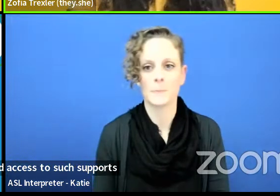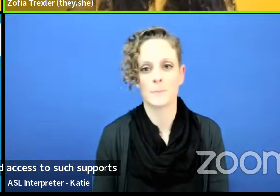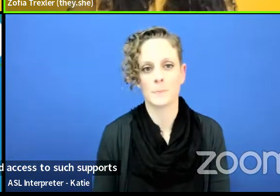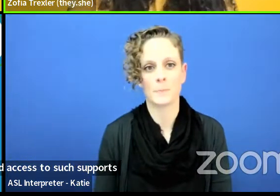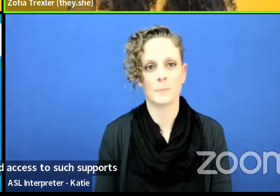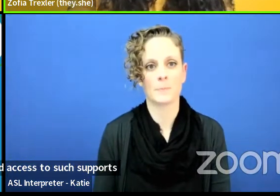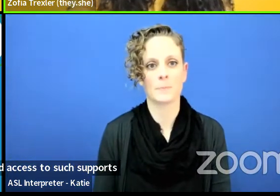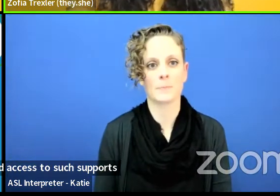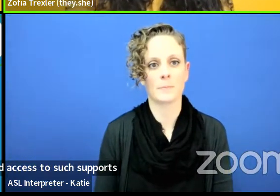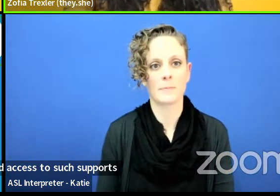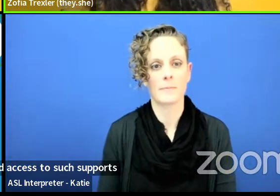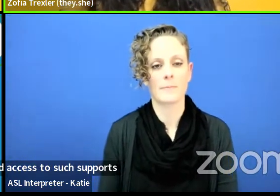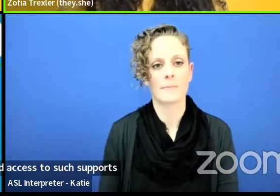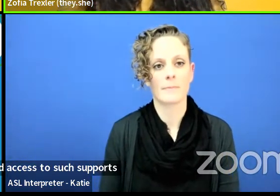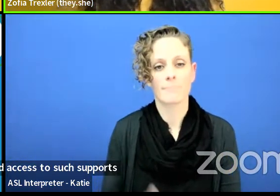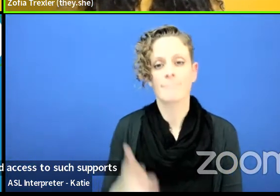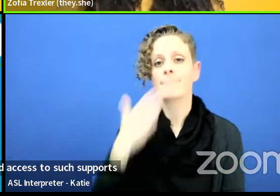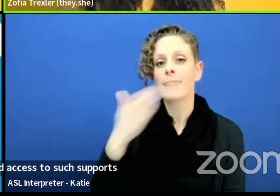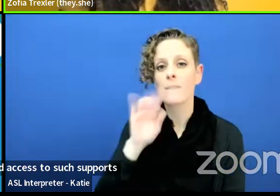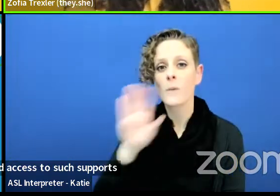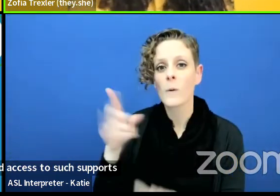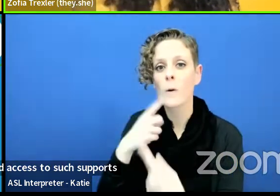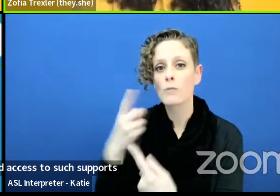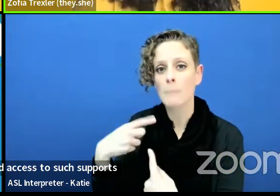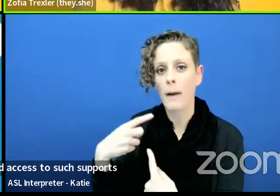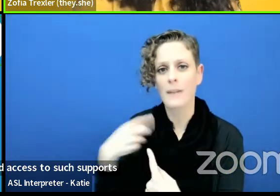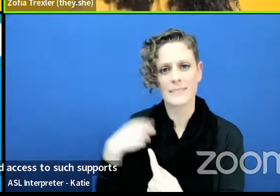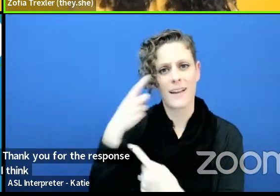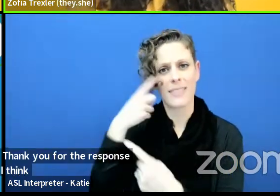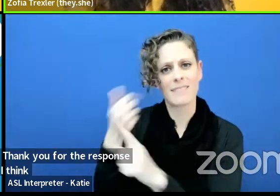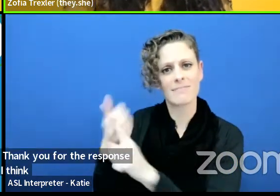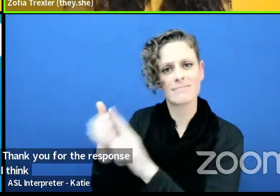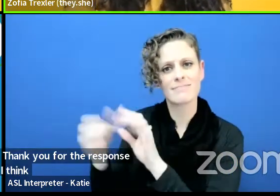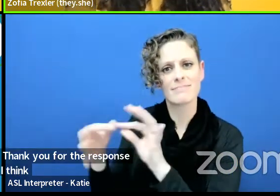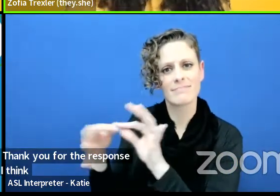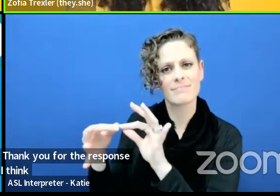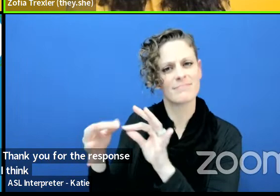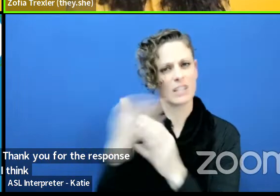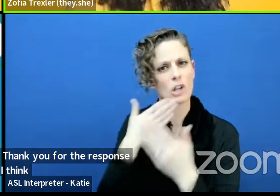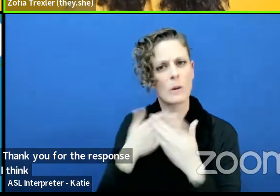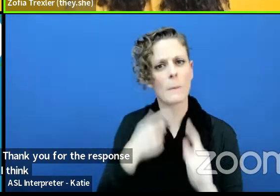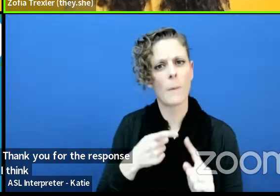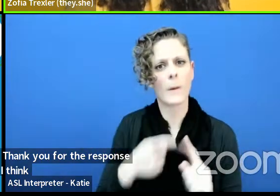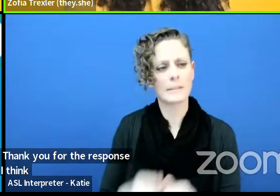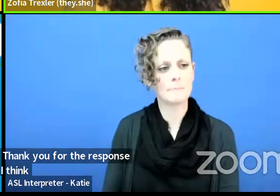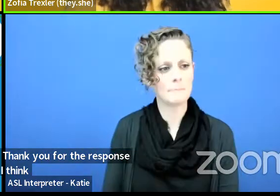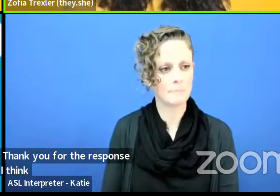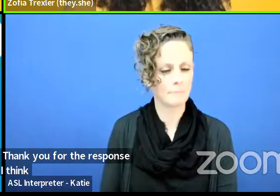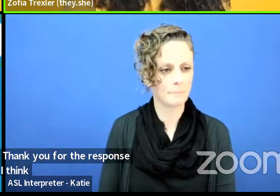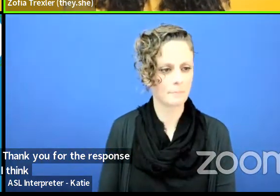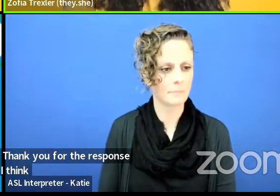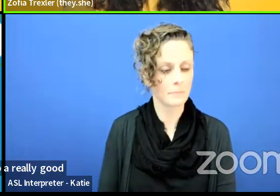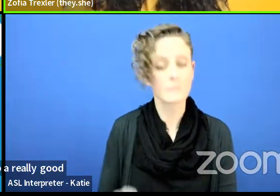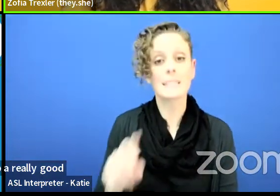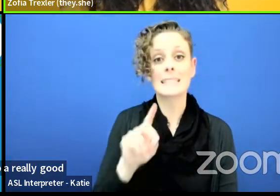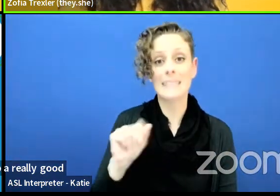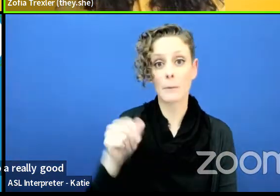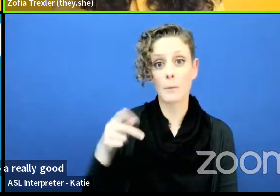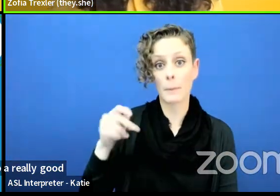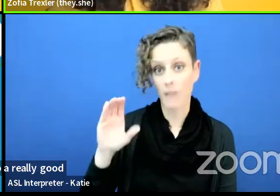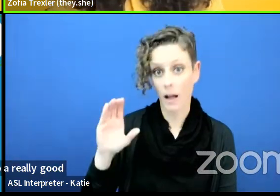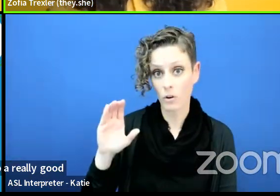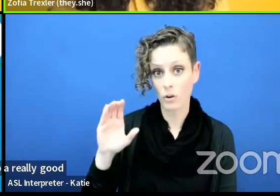Oh, and thank you for your response. And I think you bring up a really good point that as disabled people of color, not